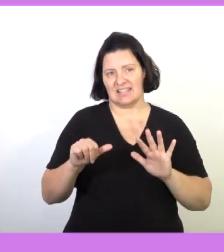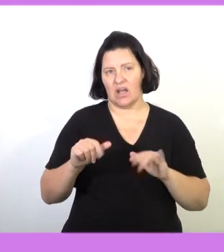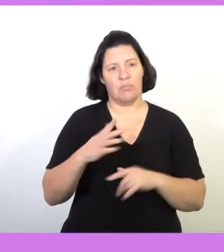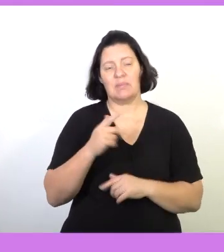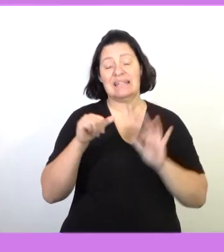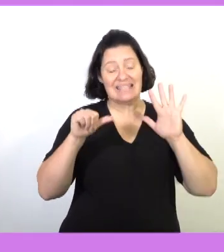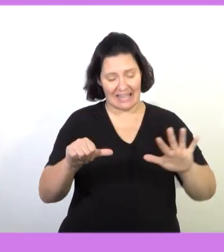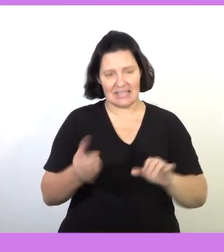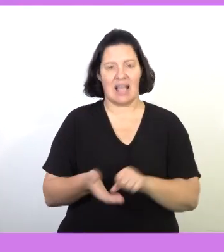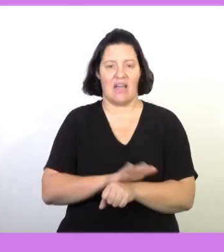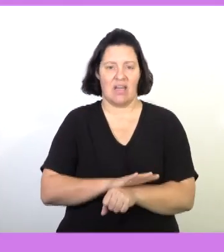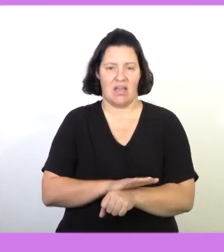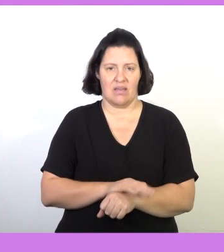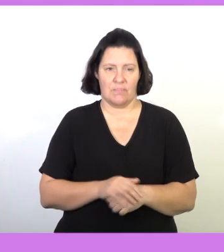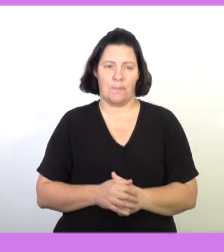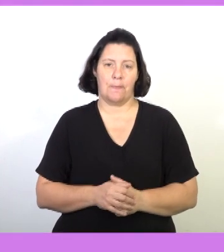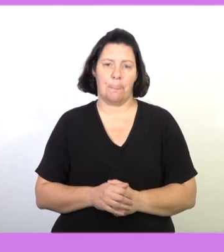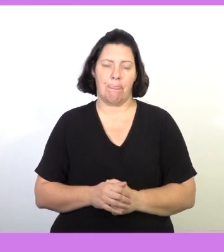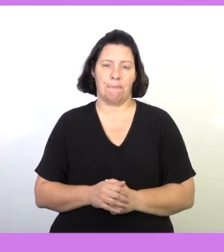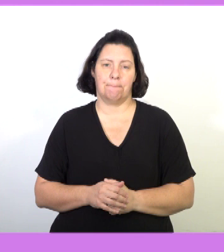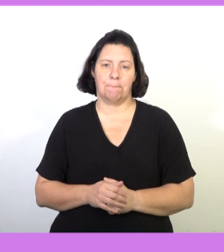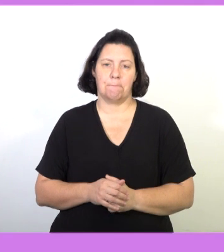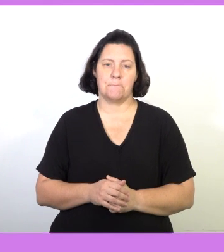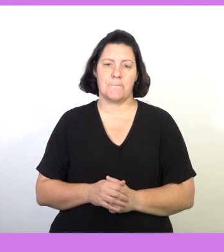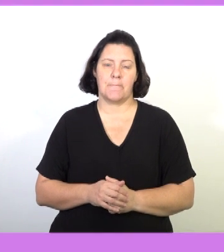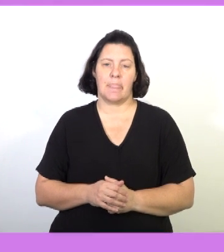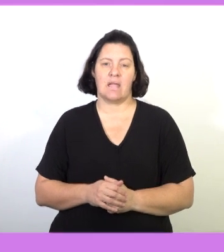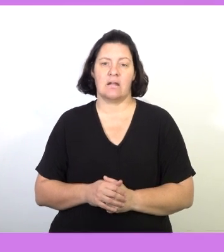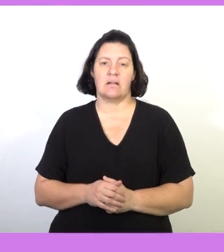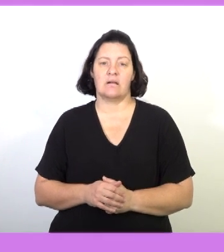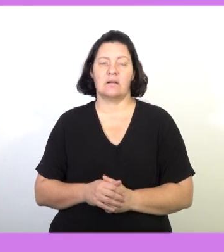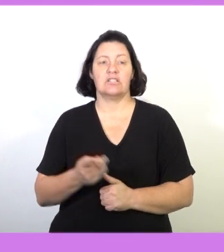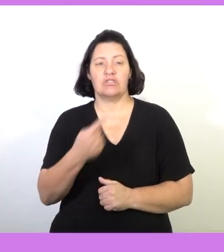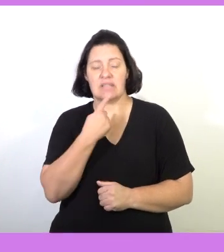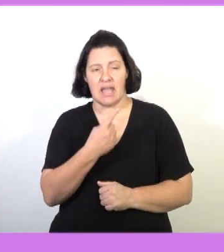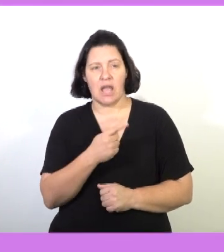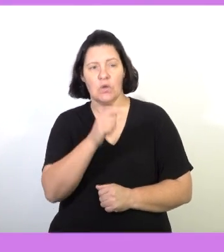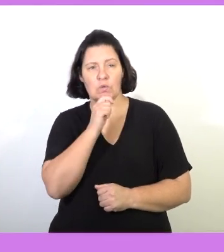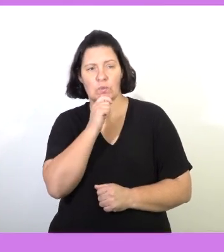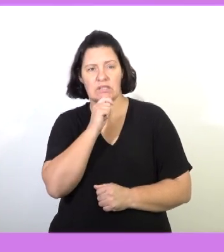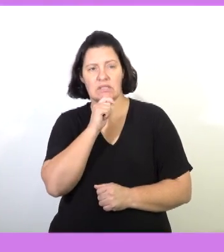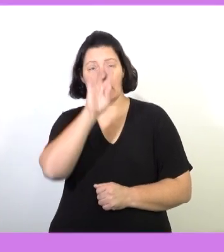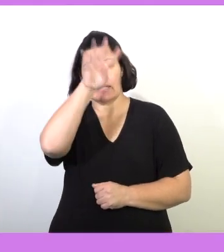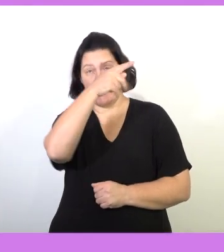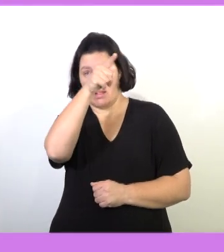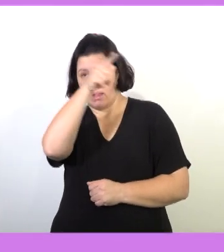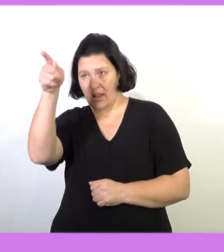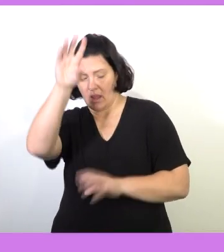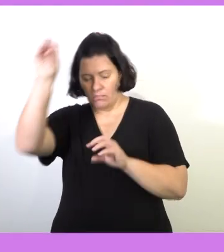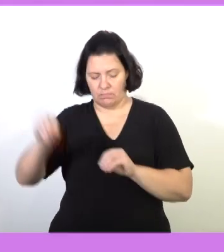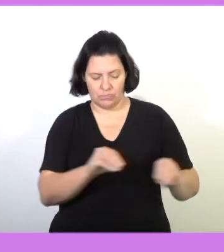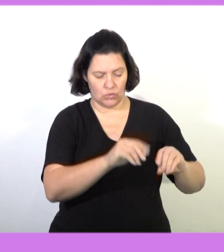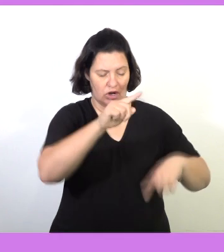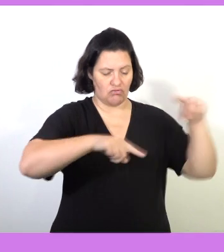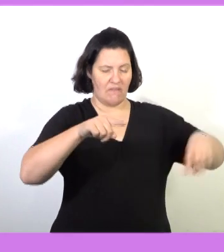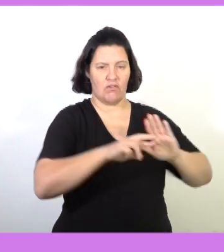the number of cell phone covers. And then if you want to represent, the question says, use the table above to draw